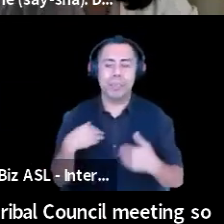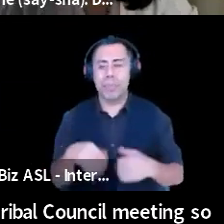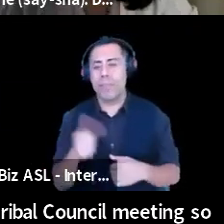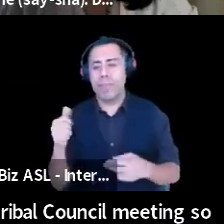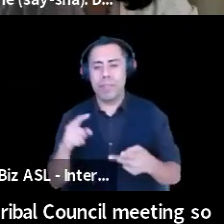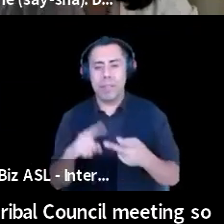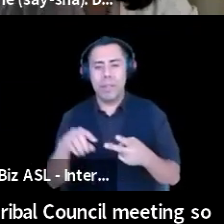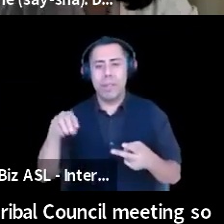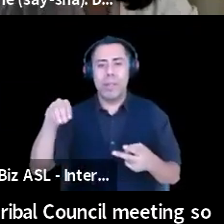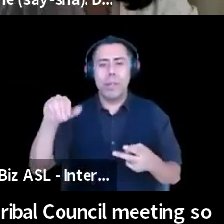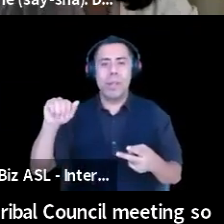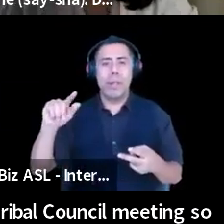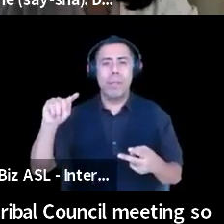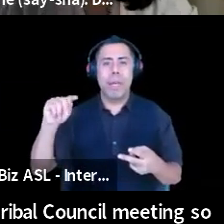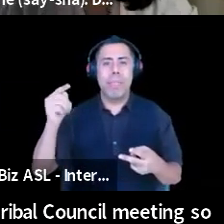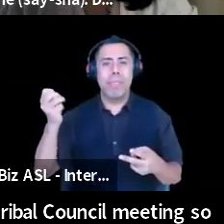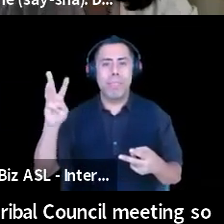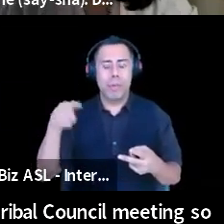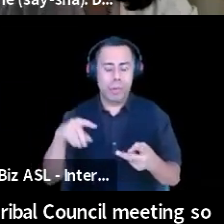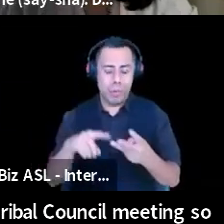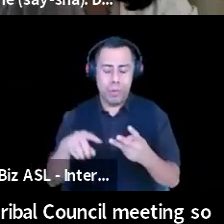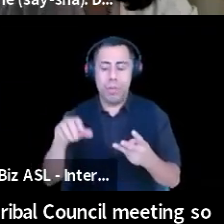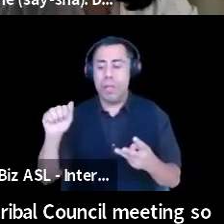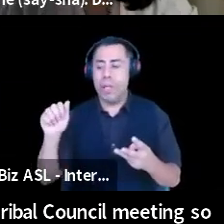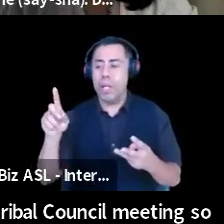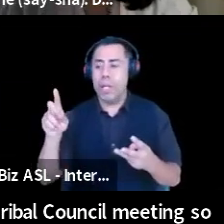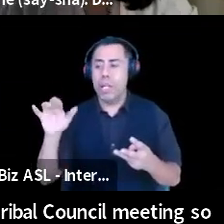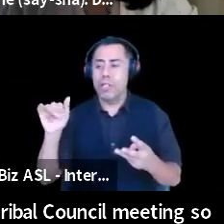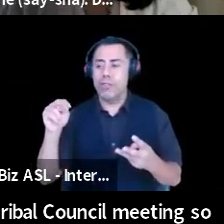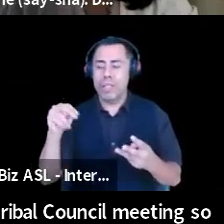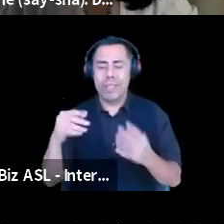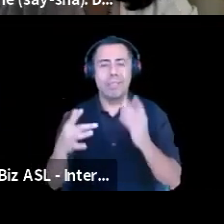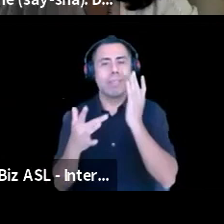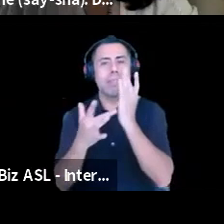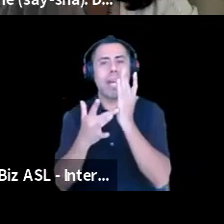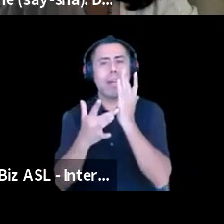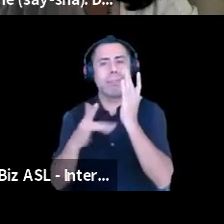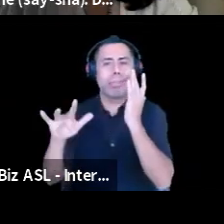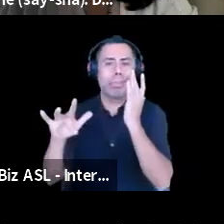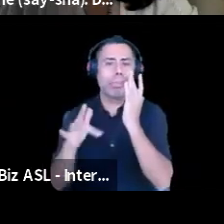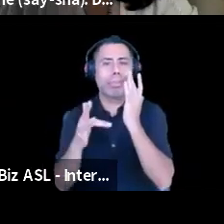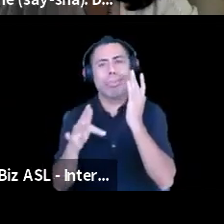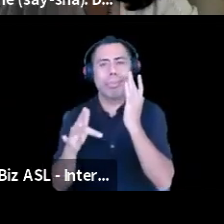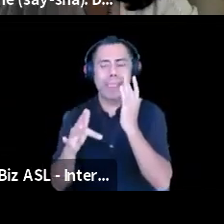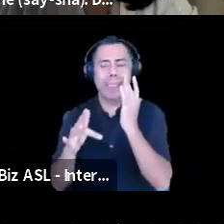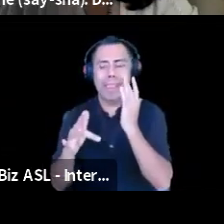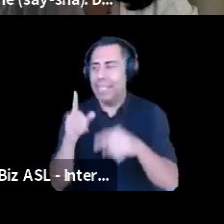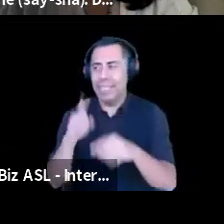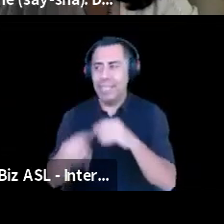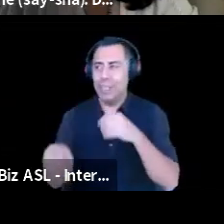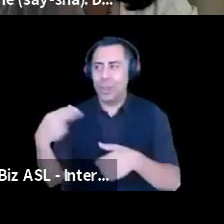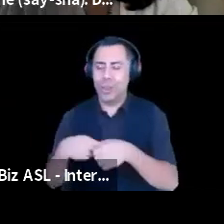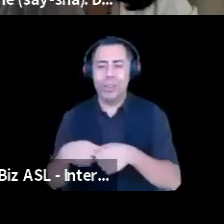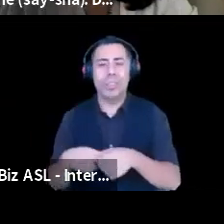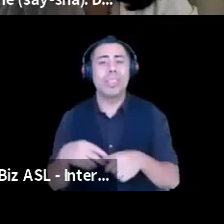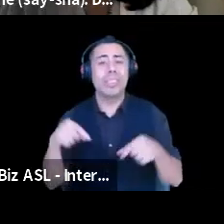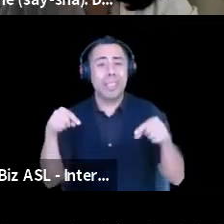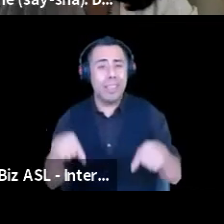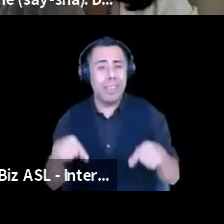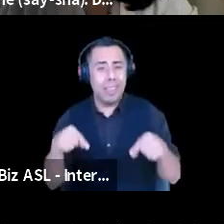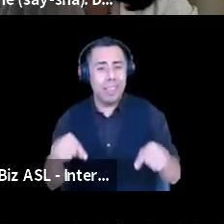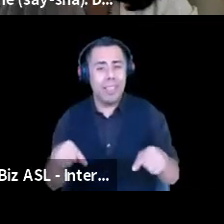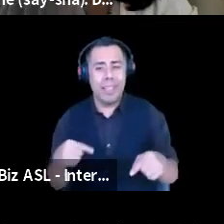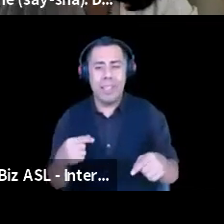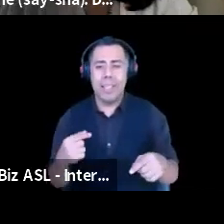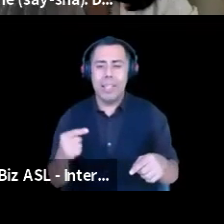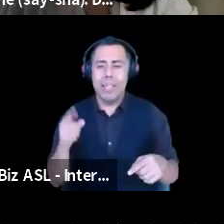had some technical issues, so they were not able to join us. And this is, I can't stress enough,